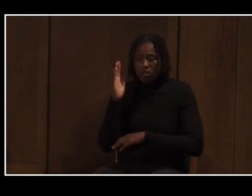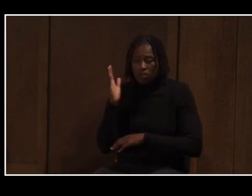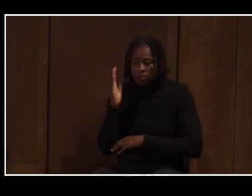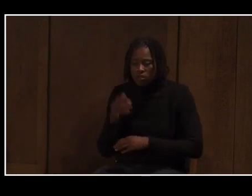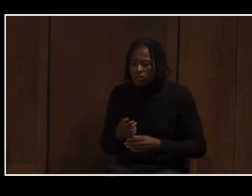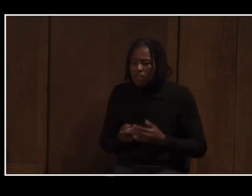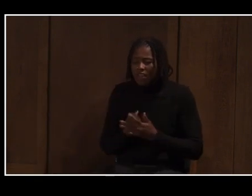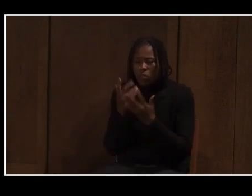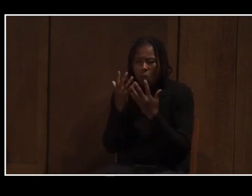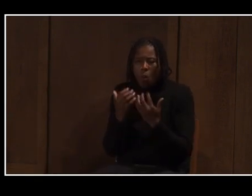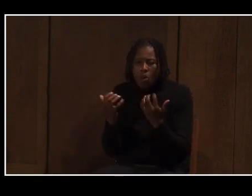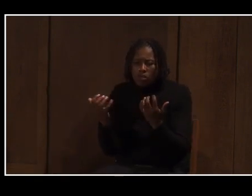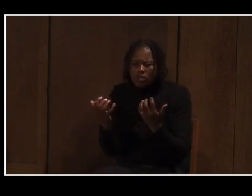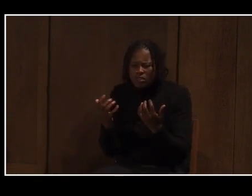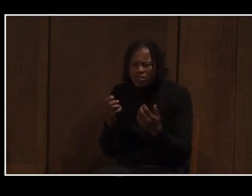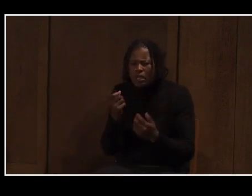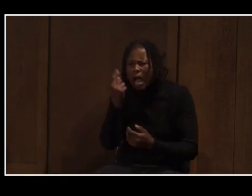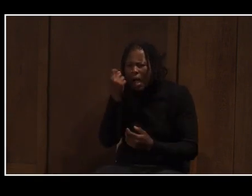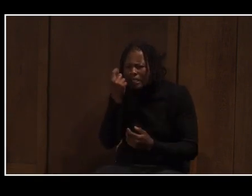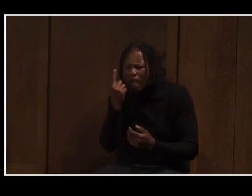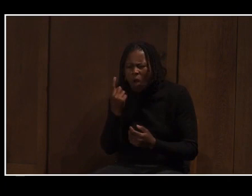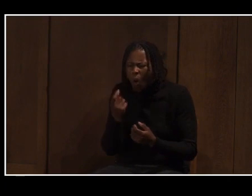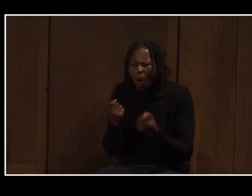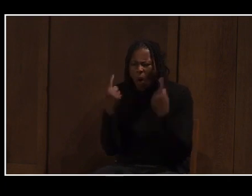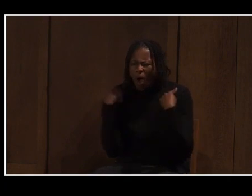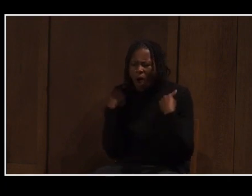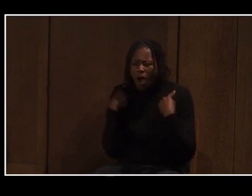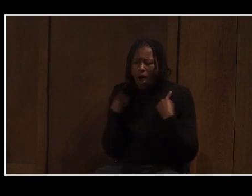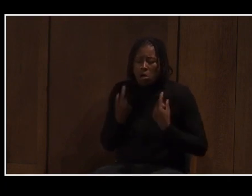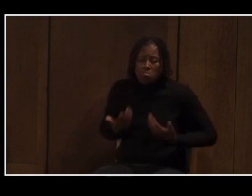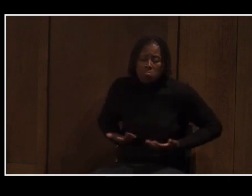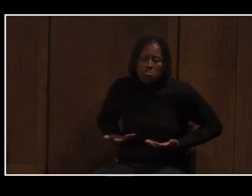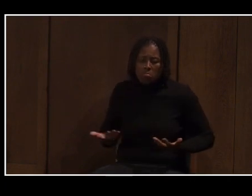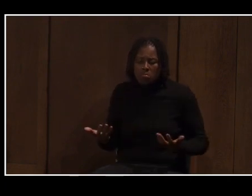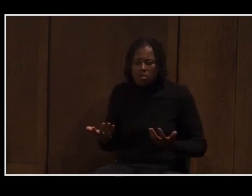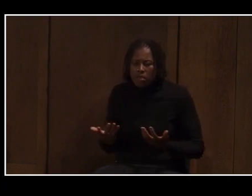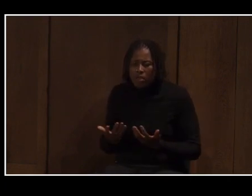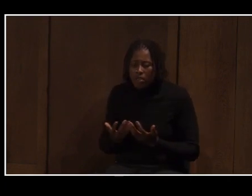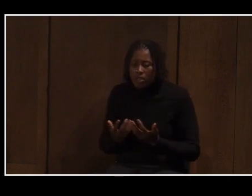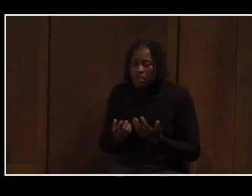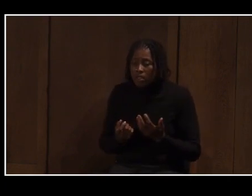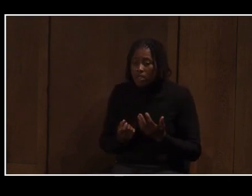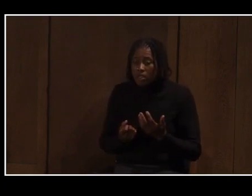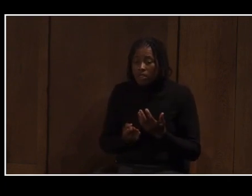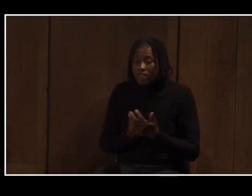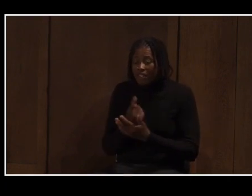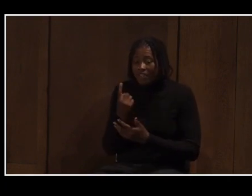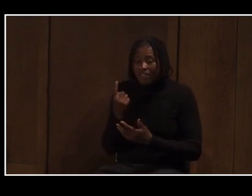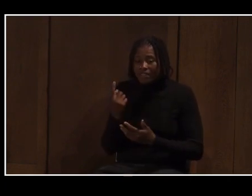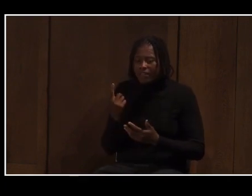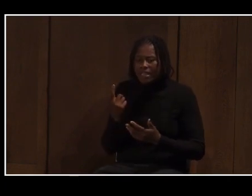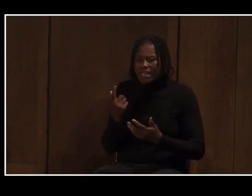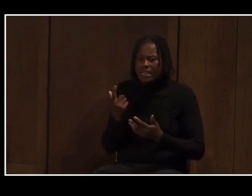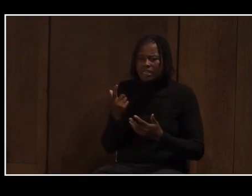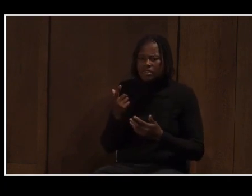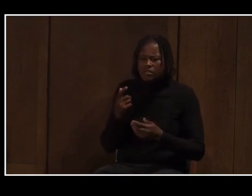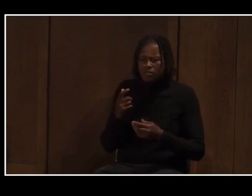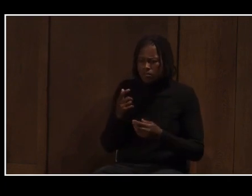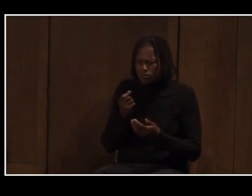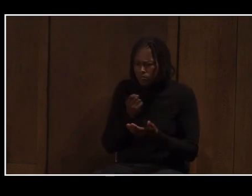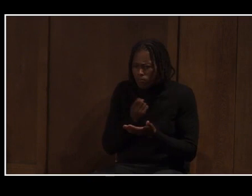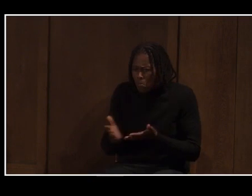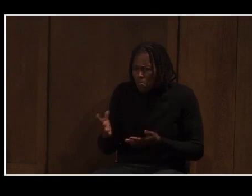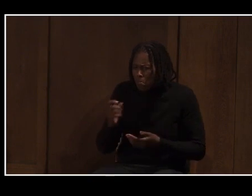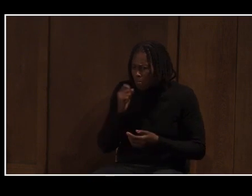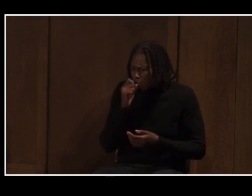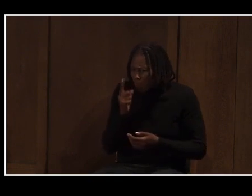it or not is irrelevant. And whether it is tidy or not is irrelevant, because that, for